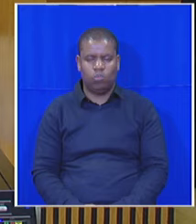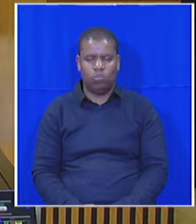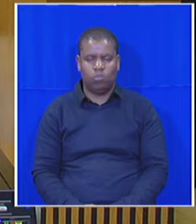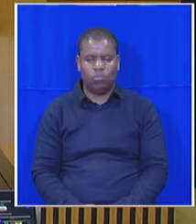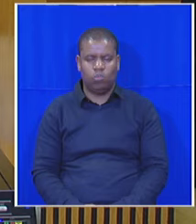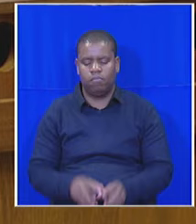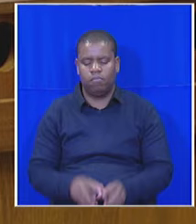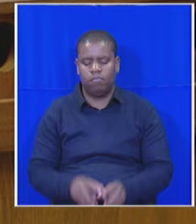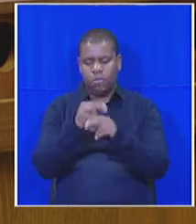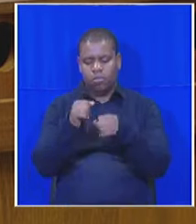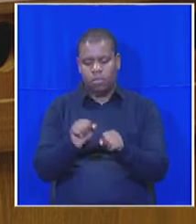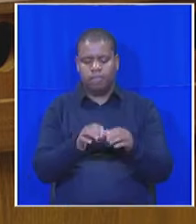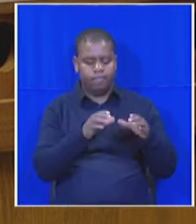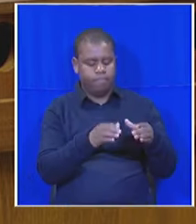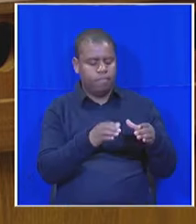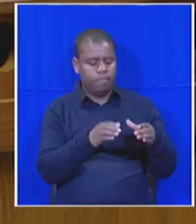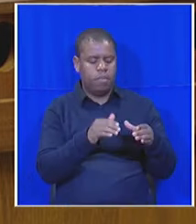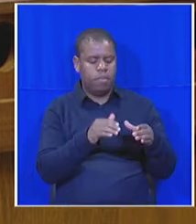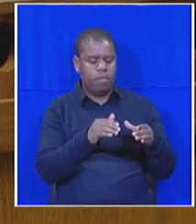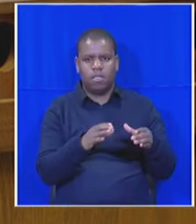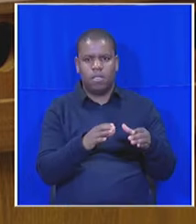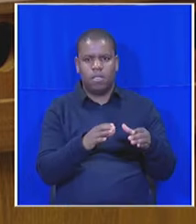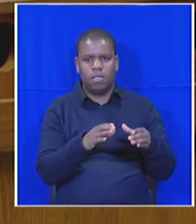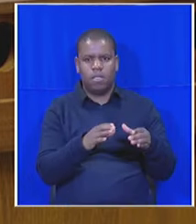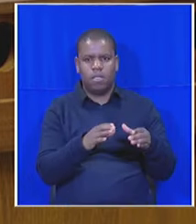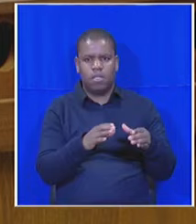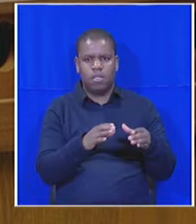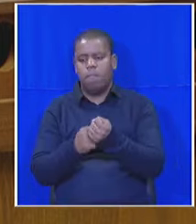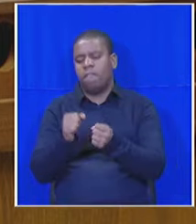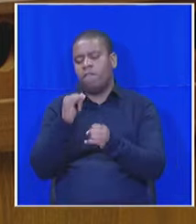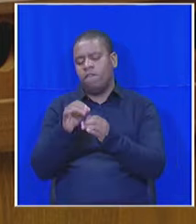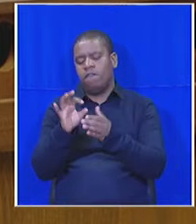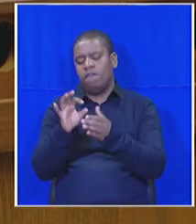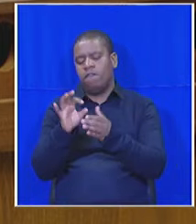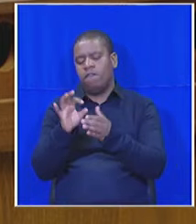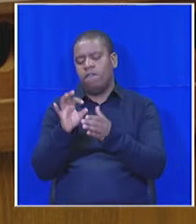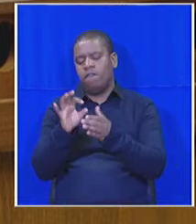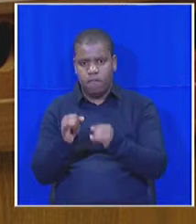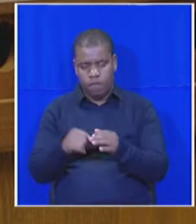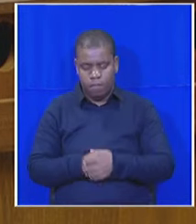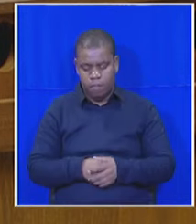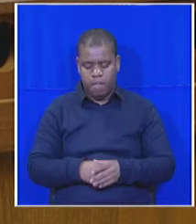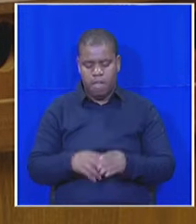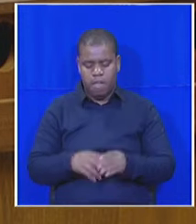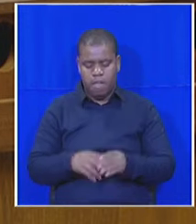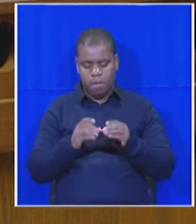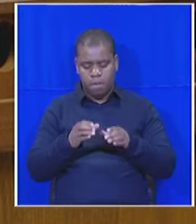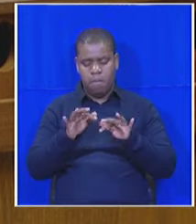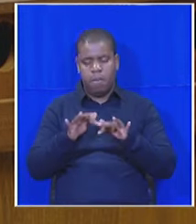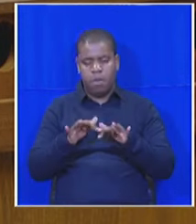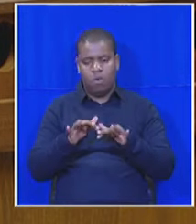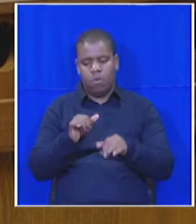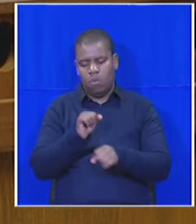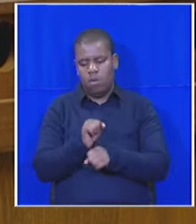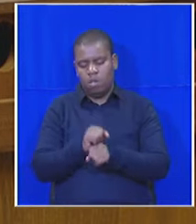Honorable Chairperson, the ANC supports vote 11. The Department of Public Works' turnaround strategy